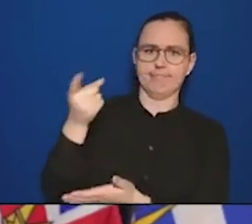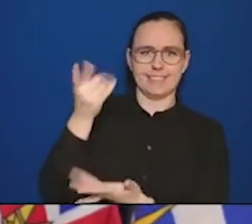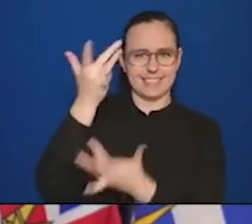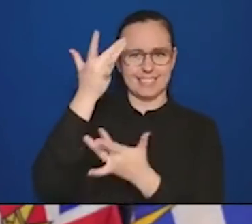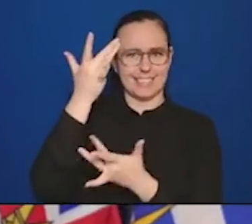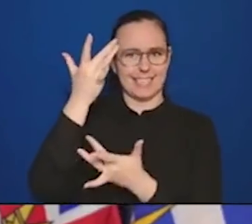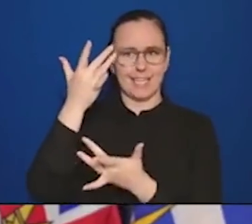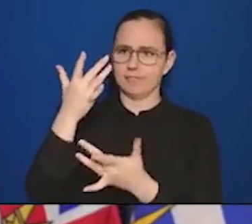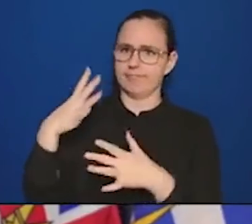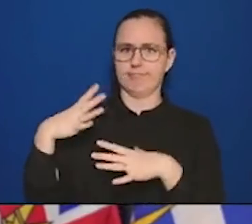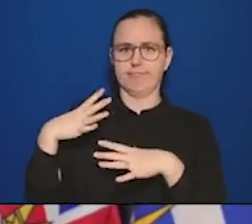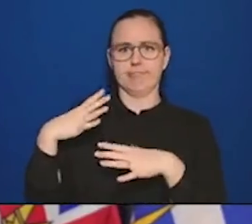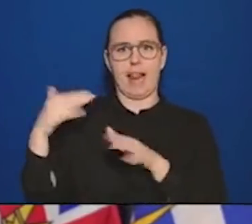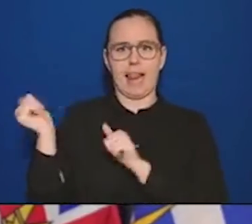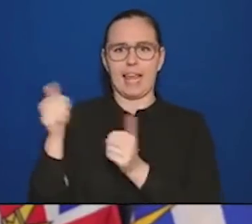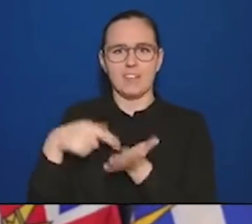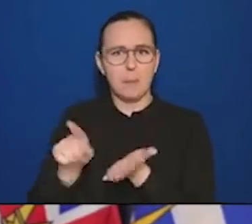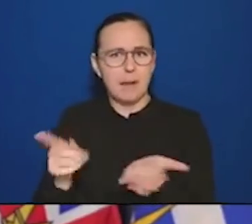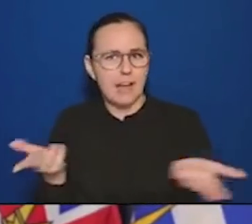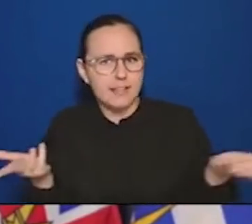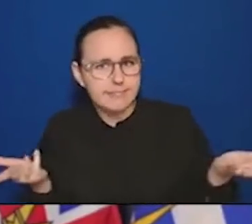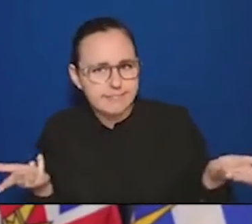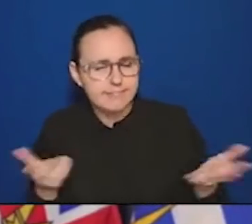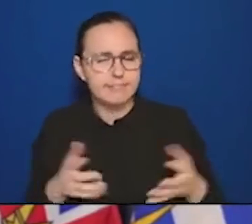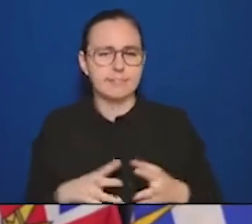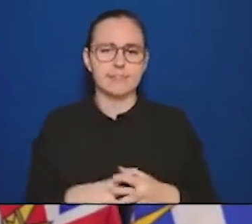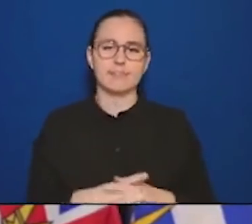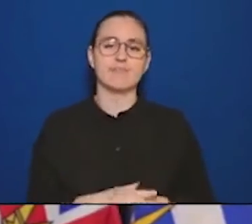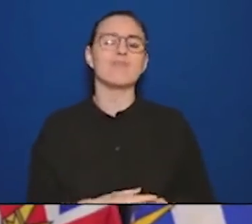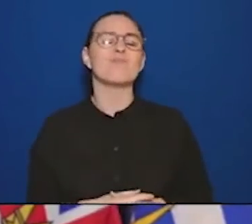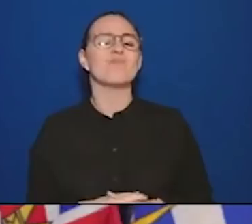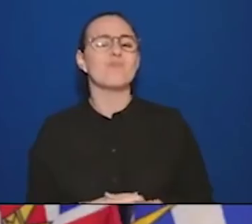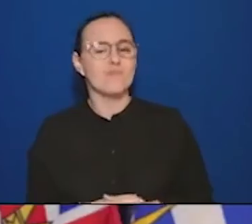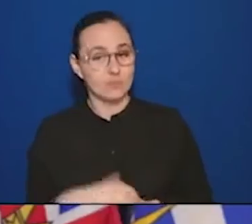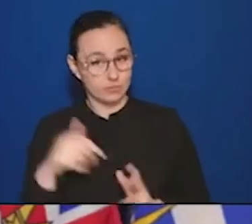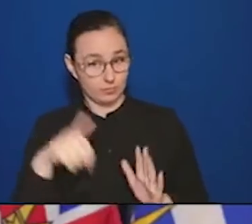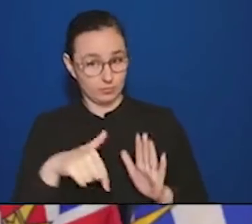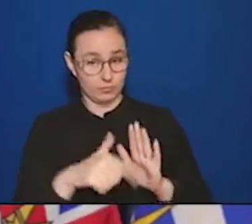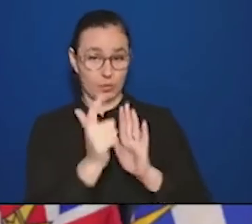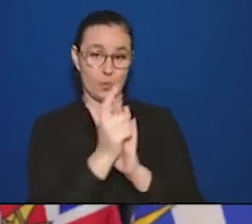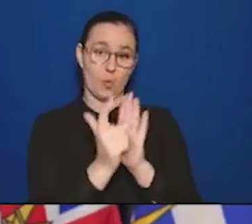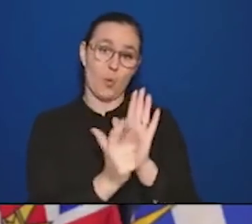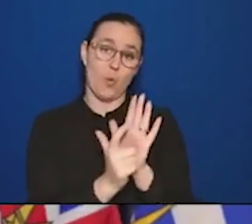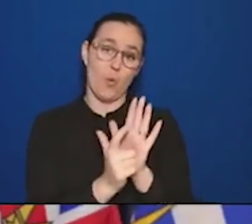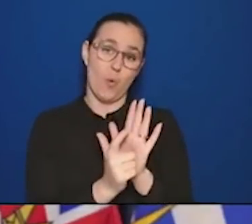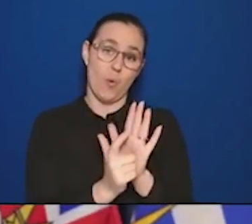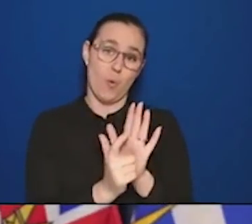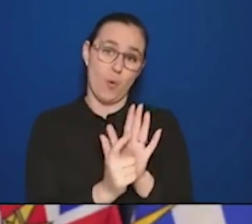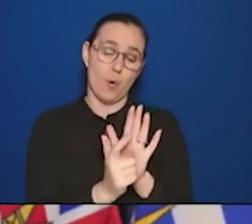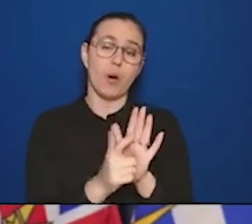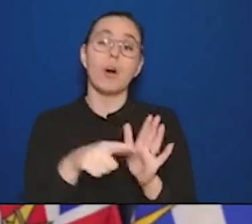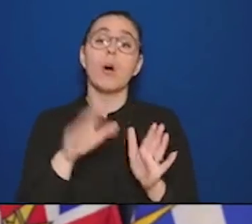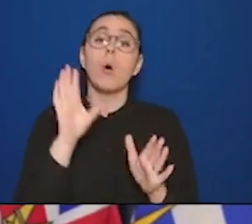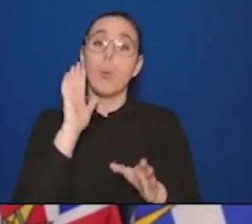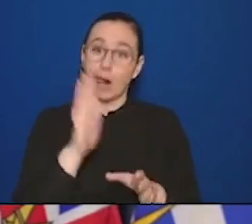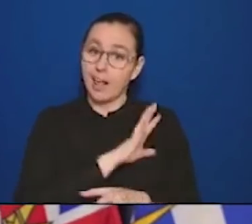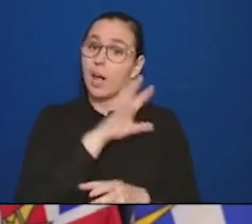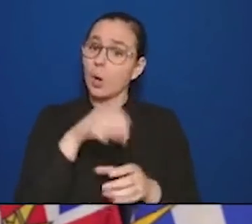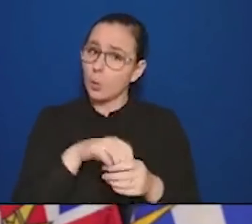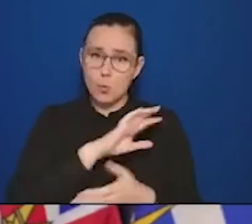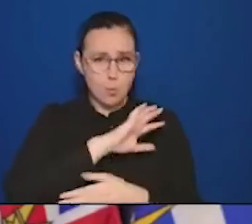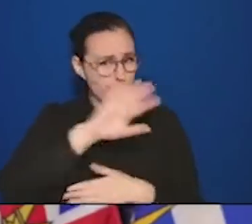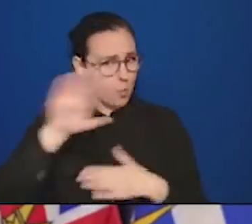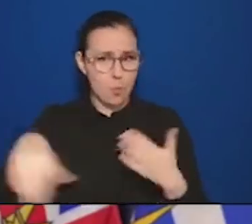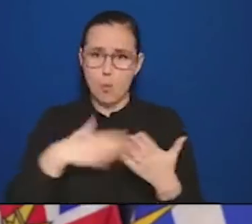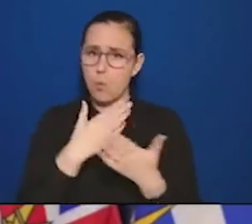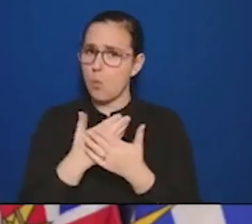this would cover all employees who are covered under the Employment Standard Act. And yes, there are self-employed